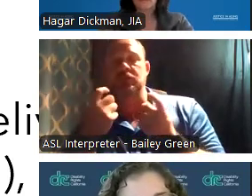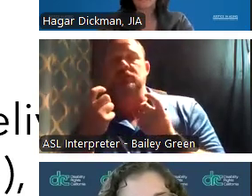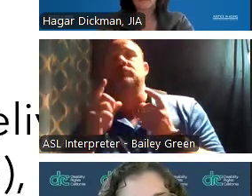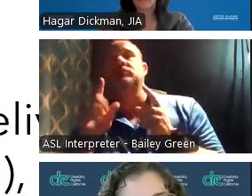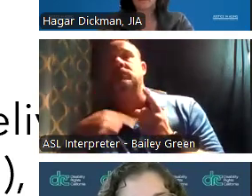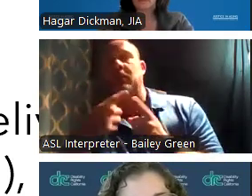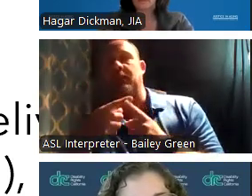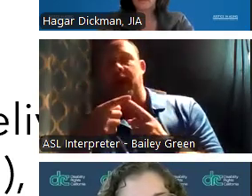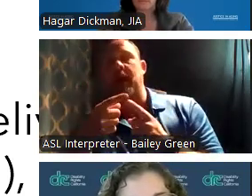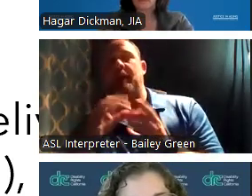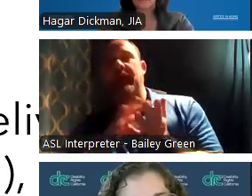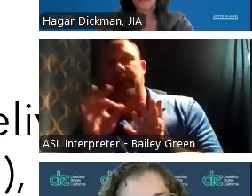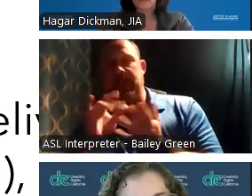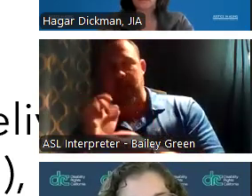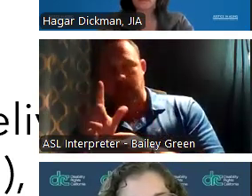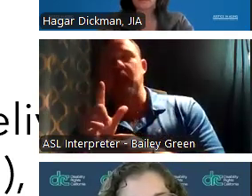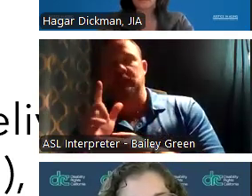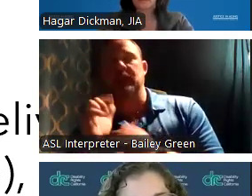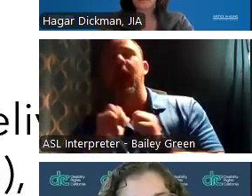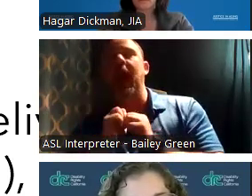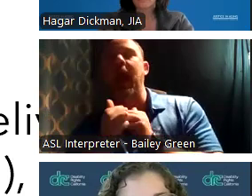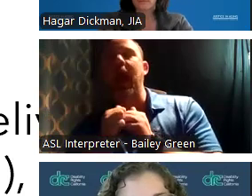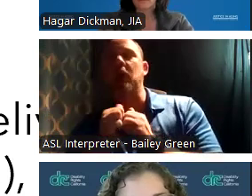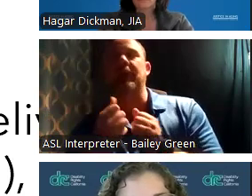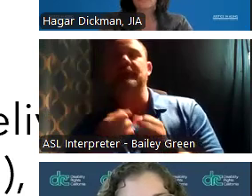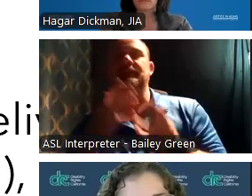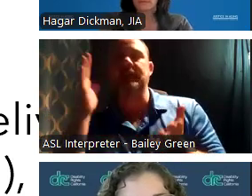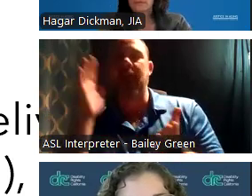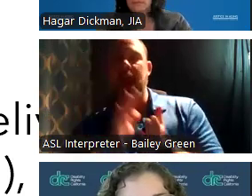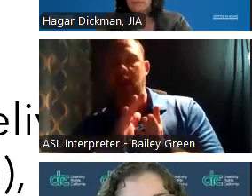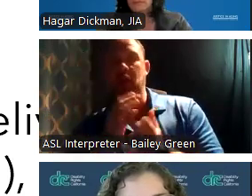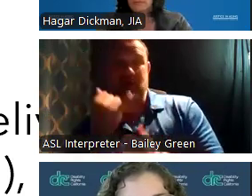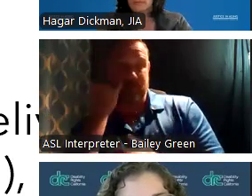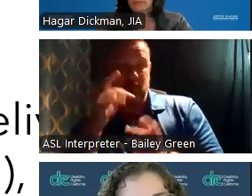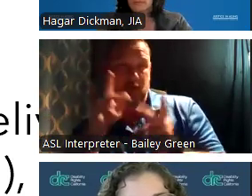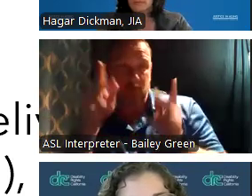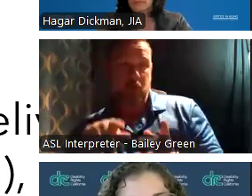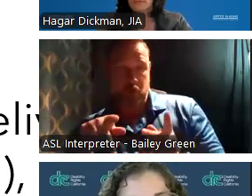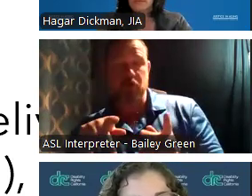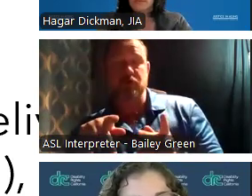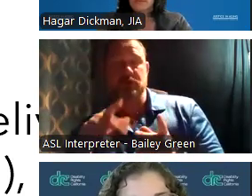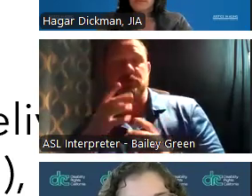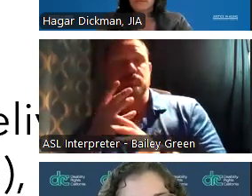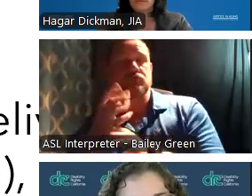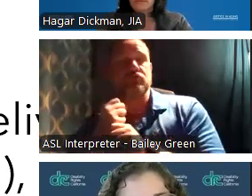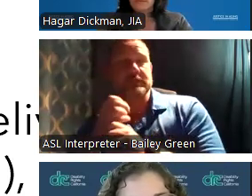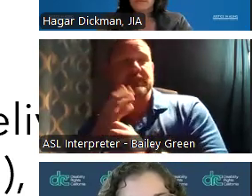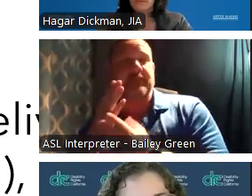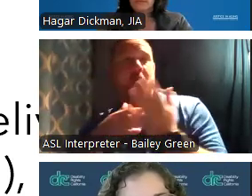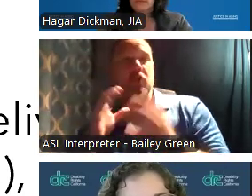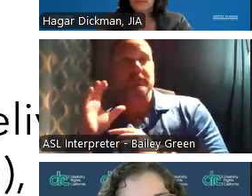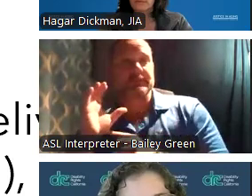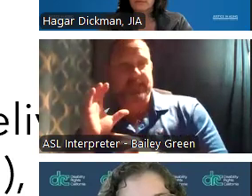to Medi-Cal is that how do they spend down? Well, if a person is receiving Part C